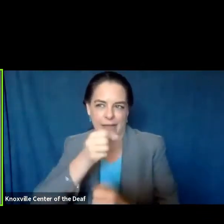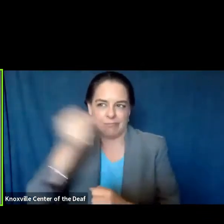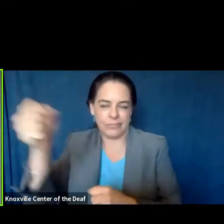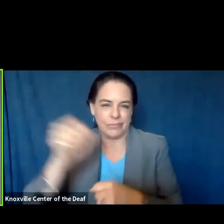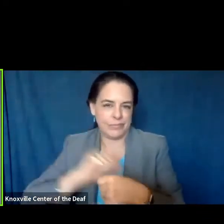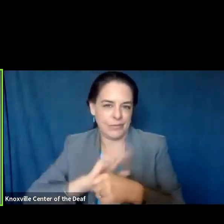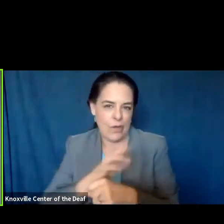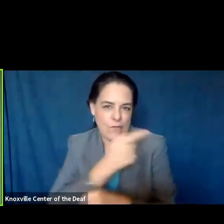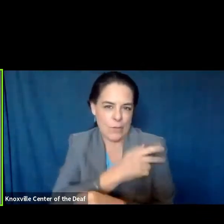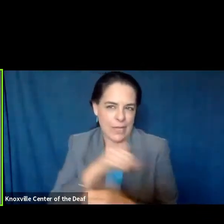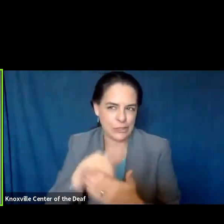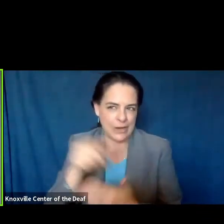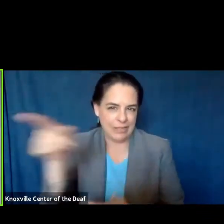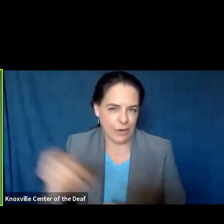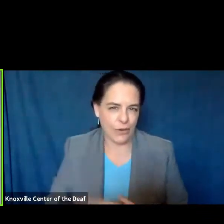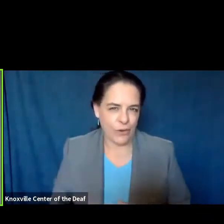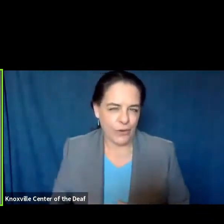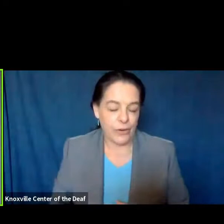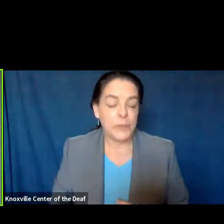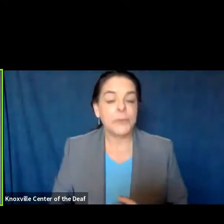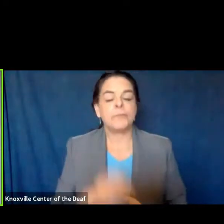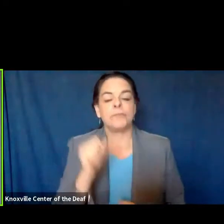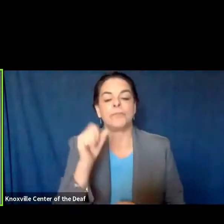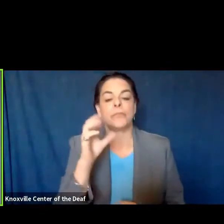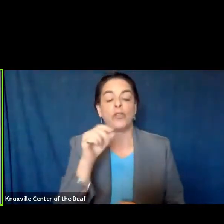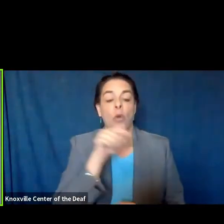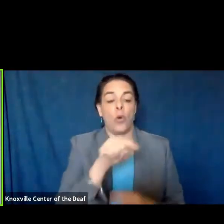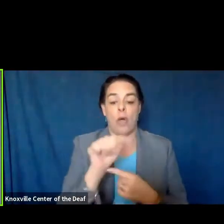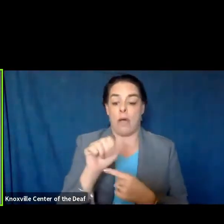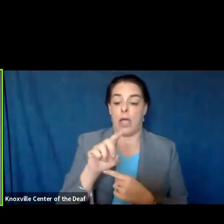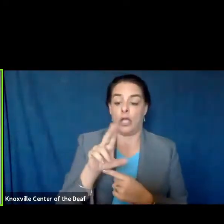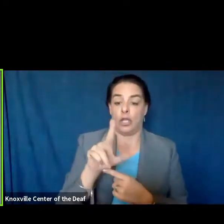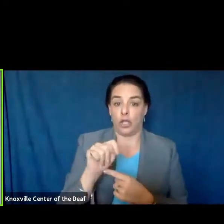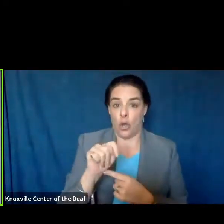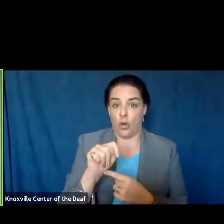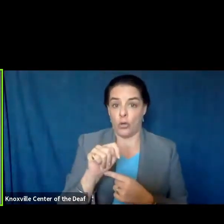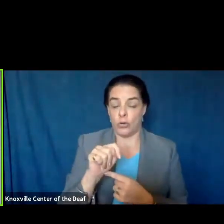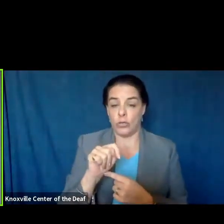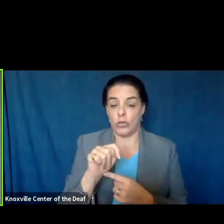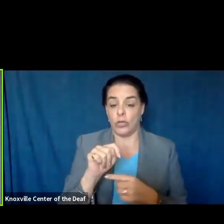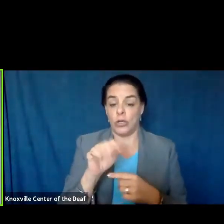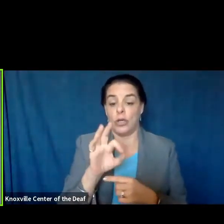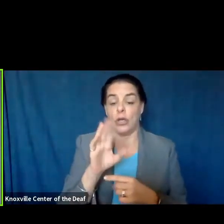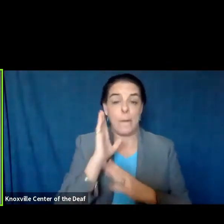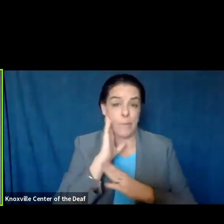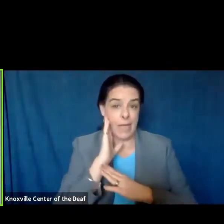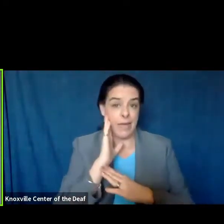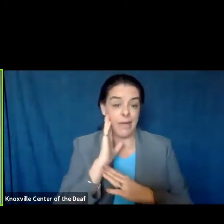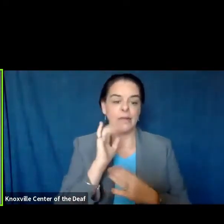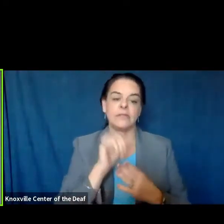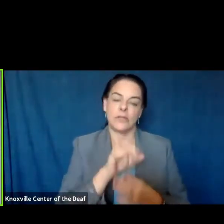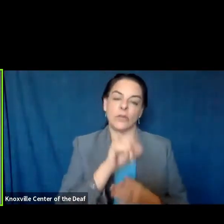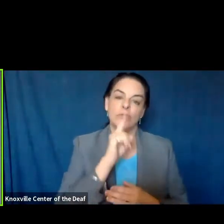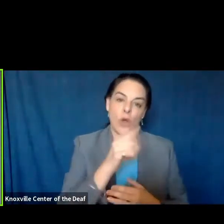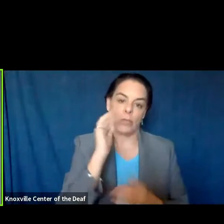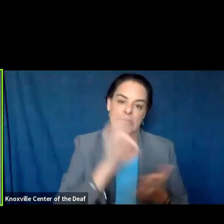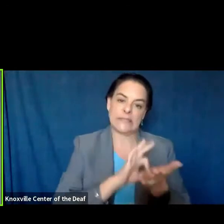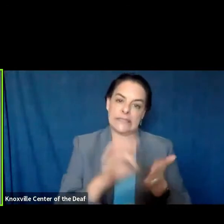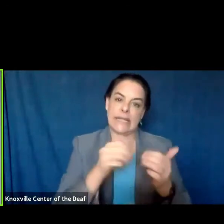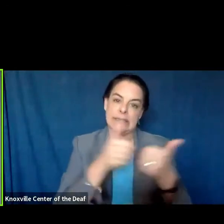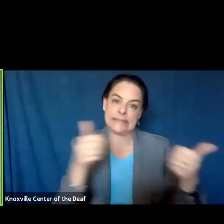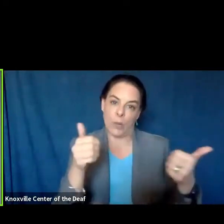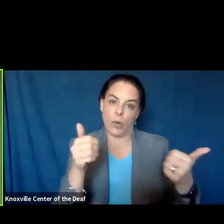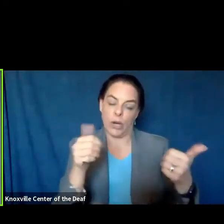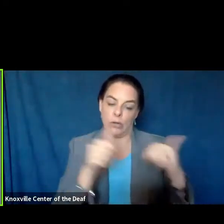looking at. And so the adult floor beds is a better reflection that aren't ICU beds because they are counted separately down